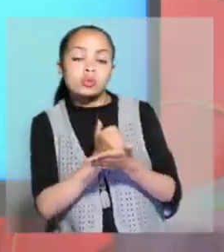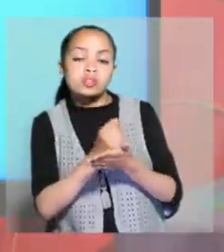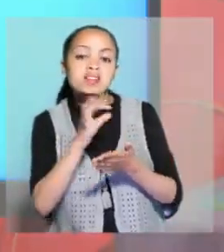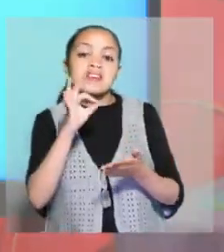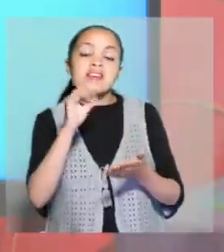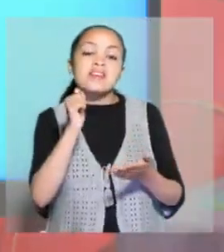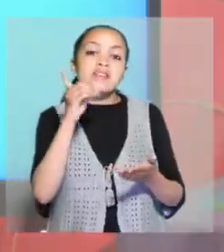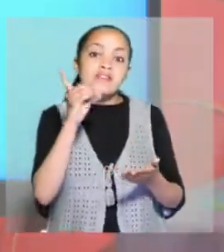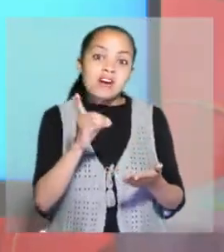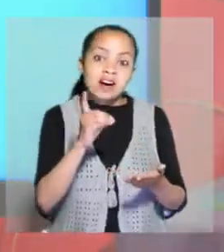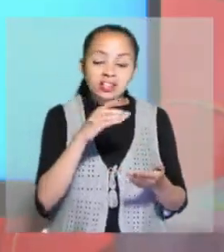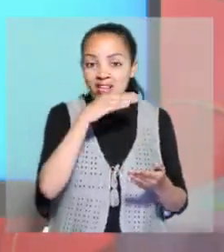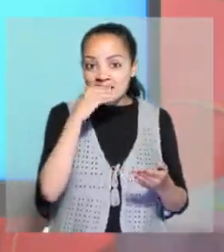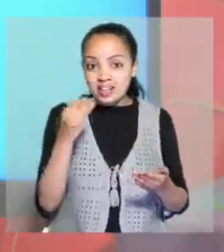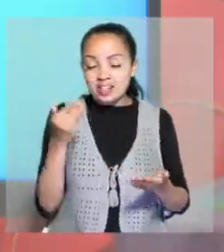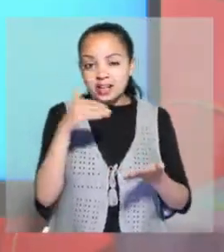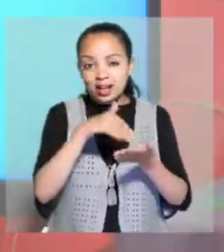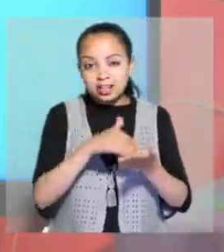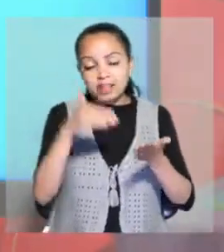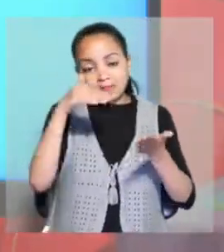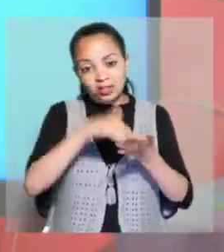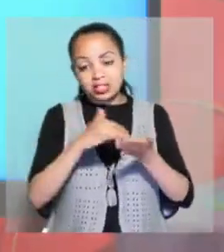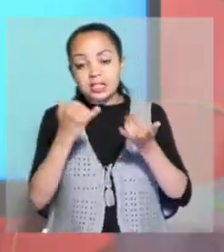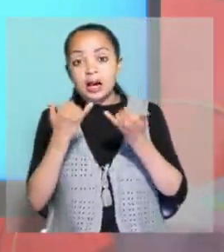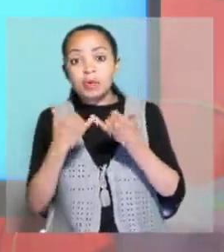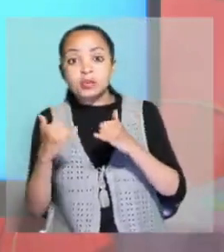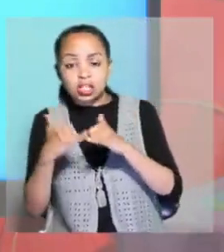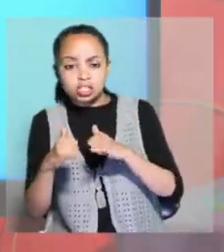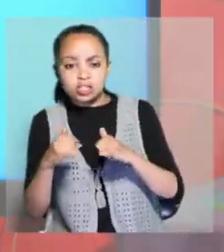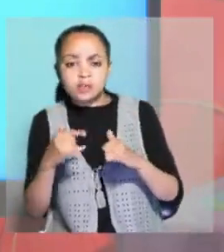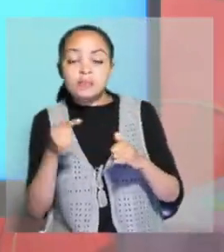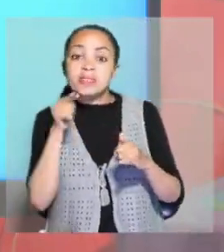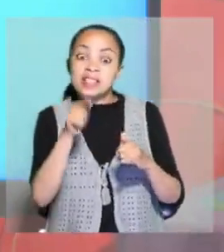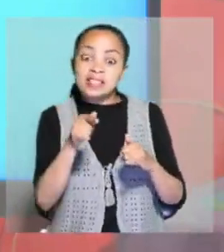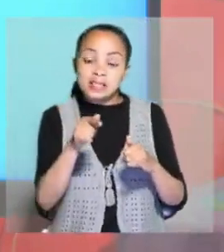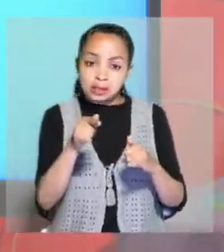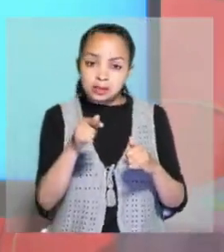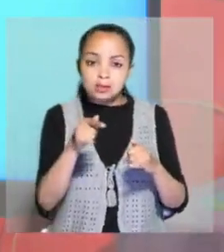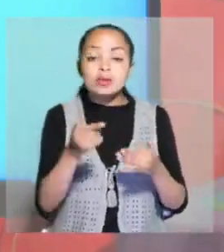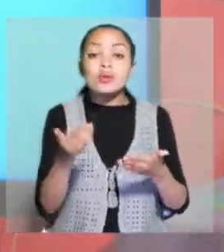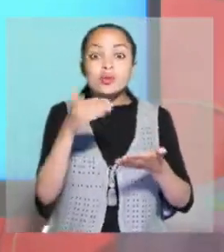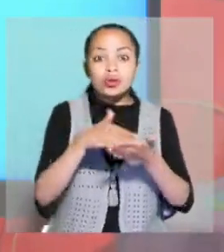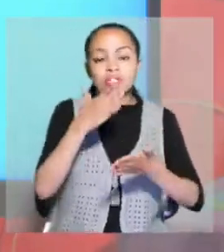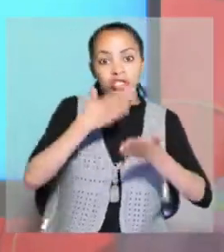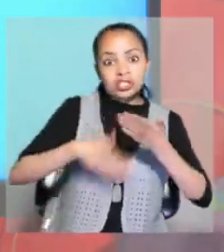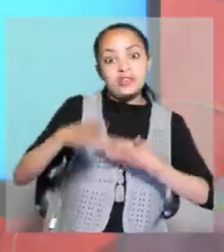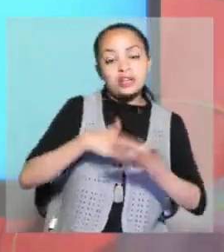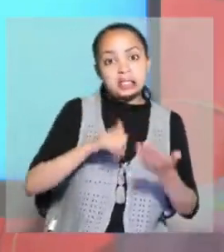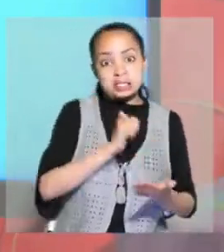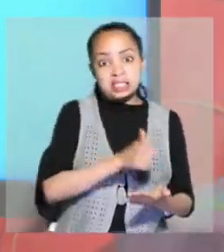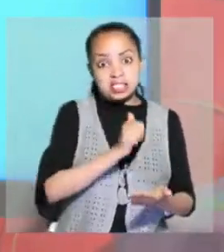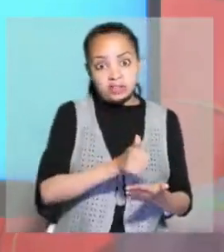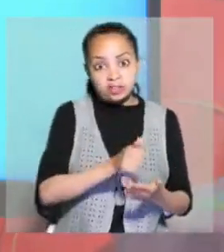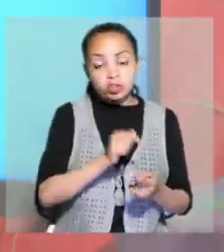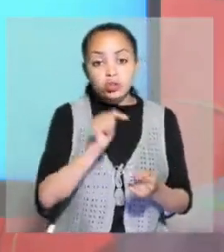FAD, and again further decarboxylation of this one. When this become regenerate itself